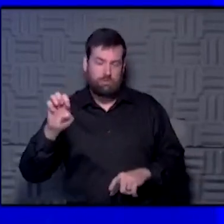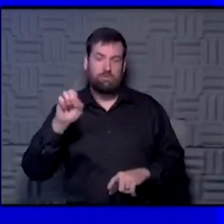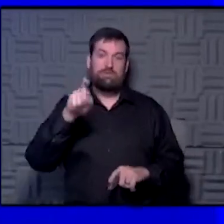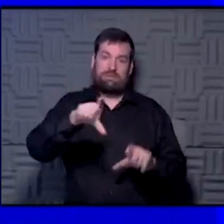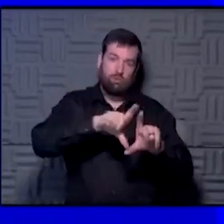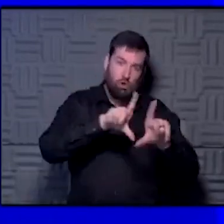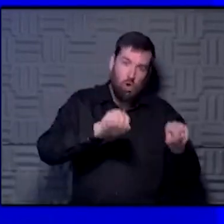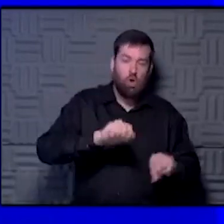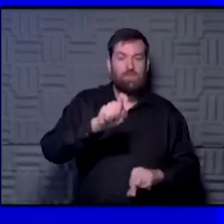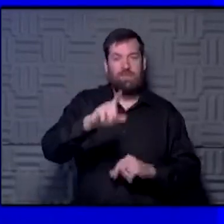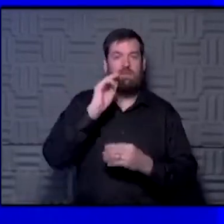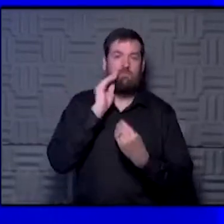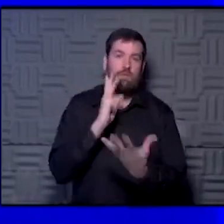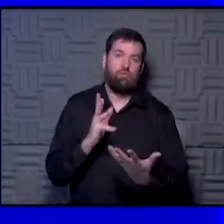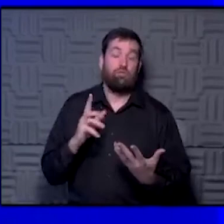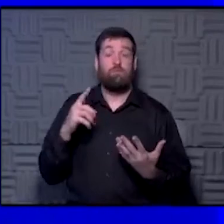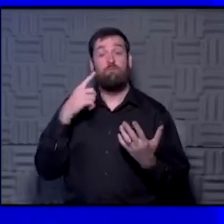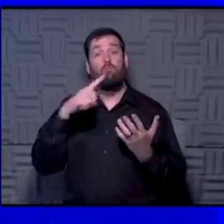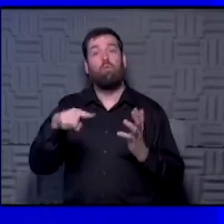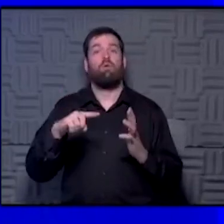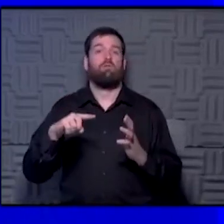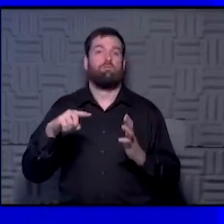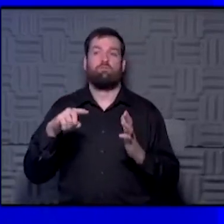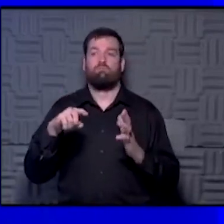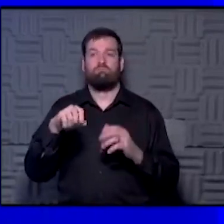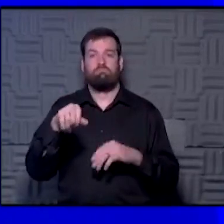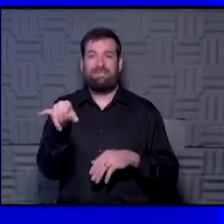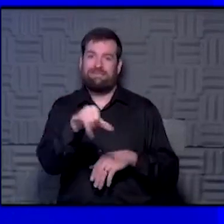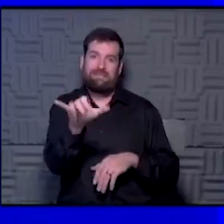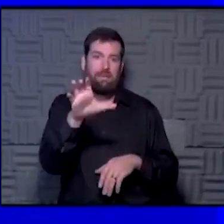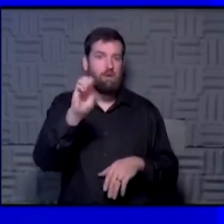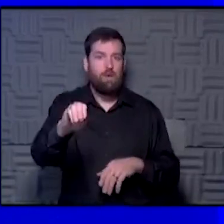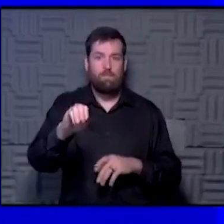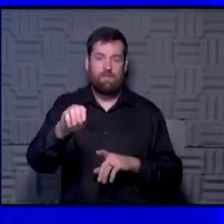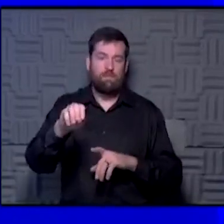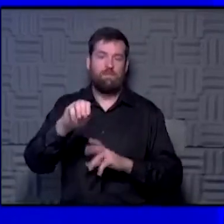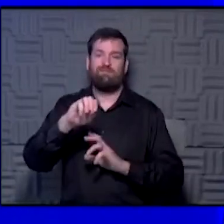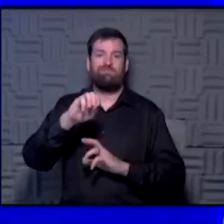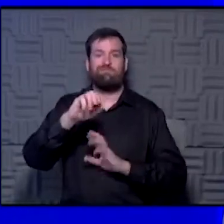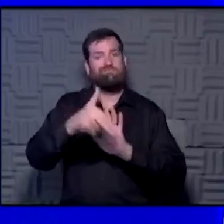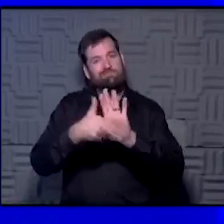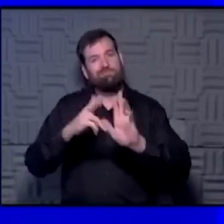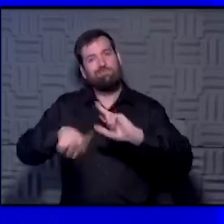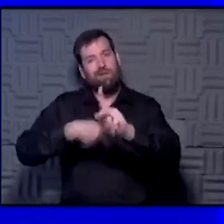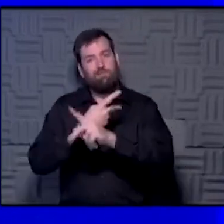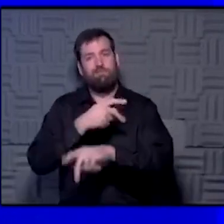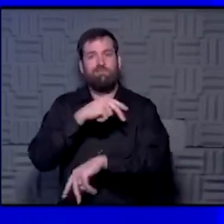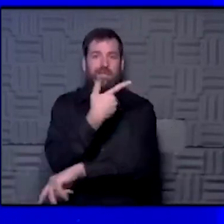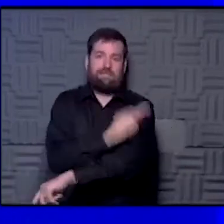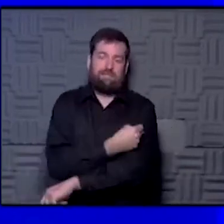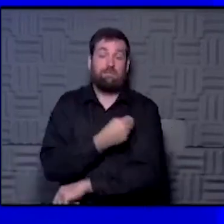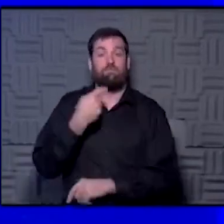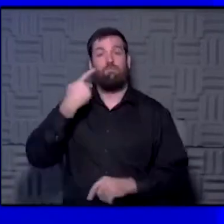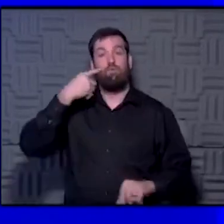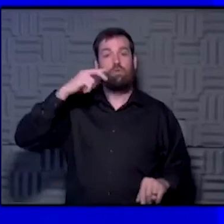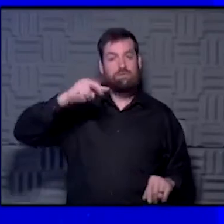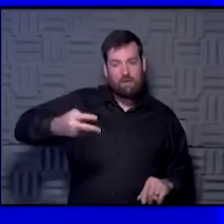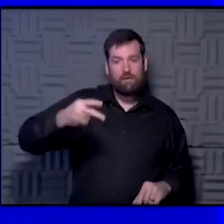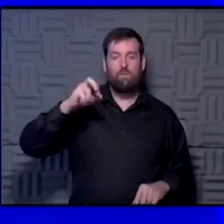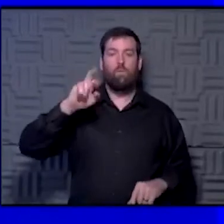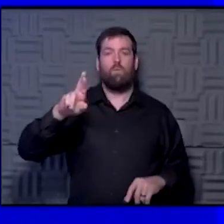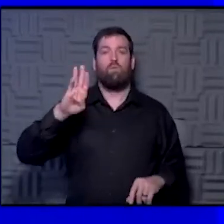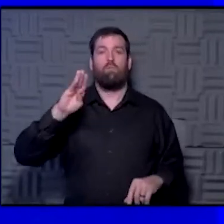going to need that information so that you can get the same company's vaccine when you go back for that second dose, or even if you need a